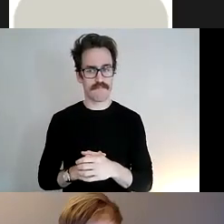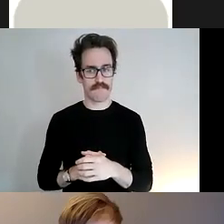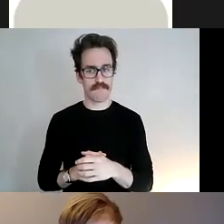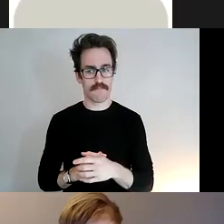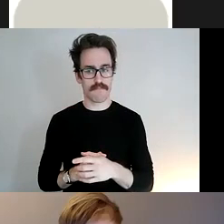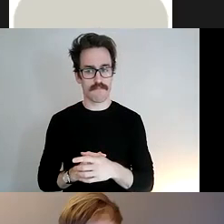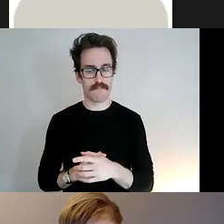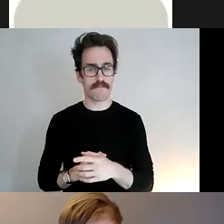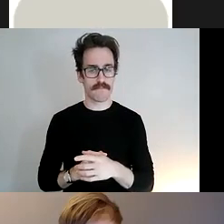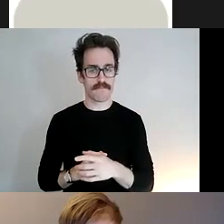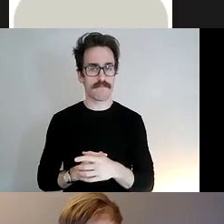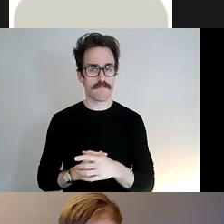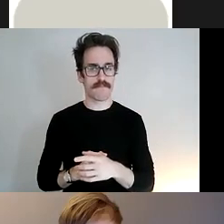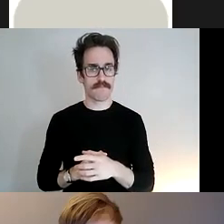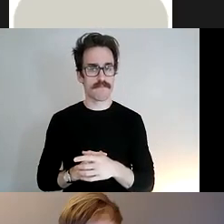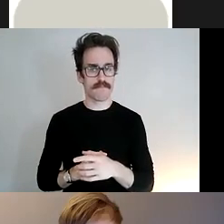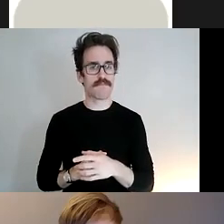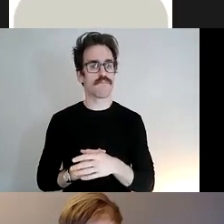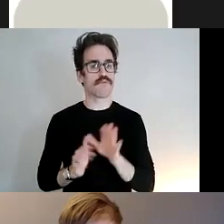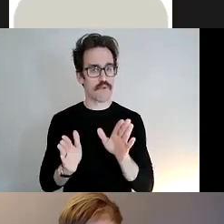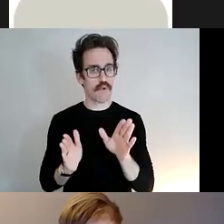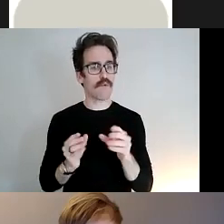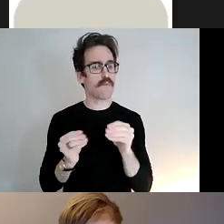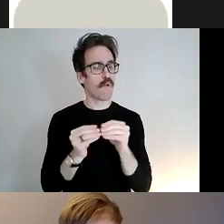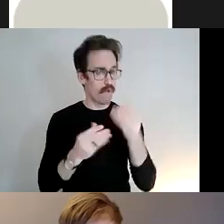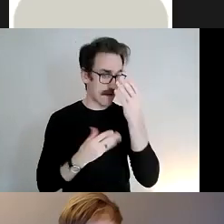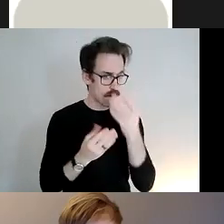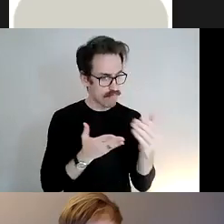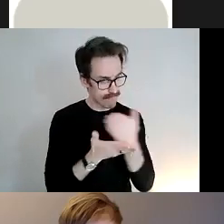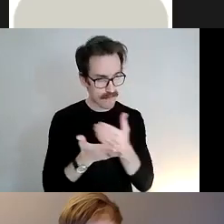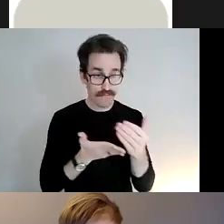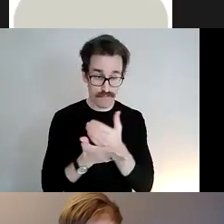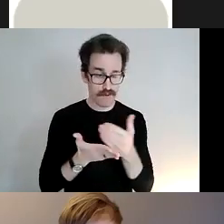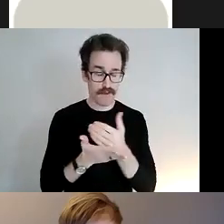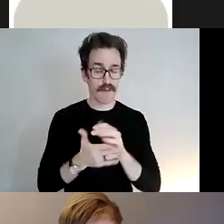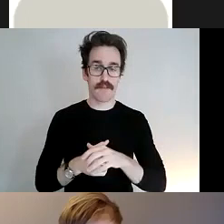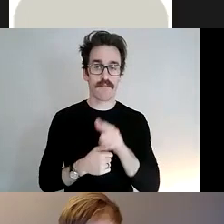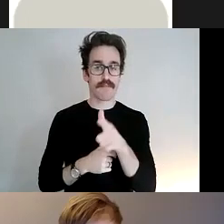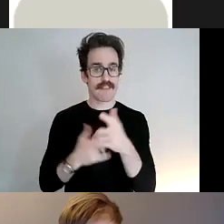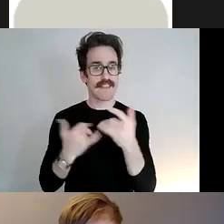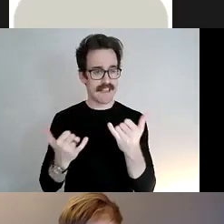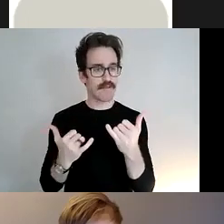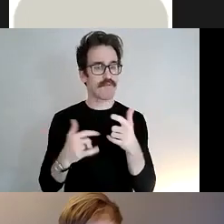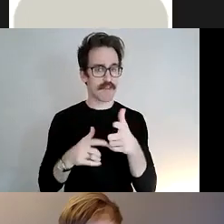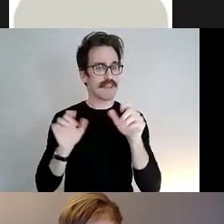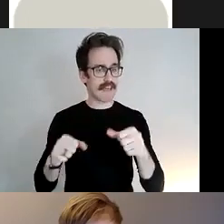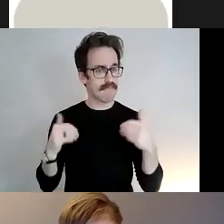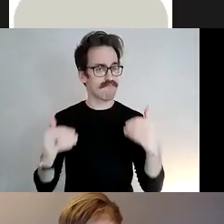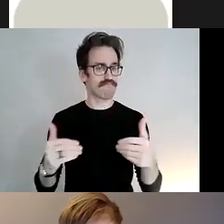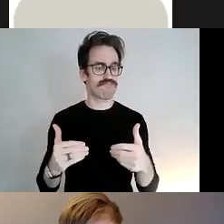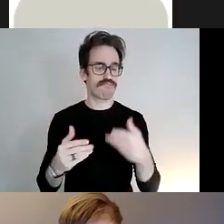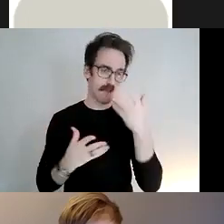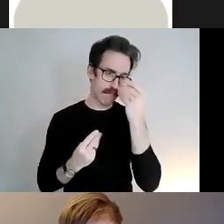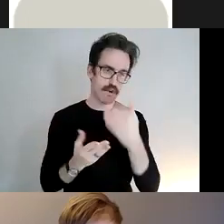So the next one talks again some more about our information gathering. This is the legislation that allows us to gather some of the information I